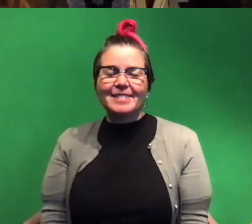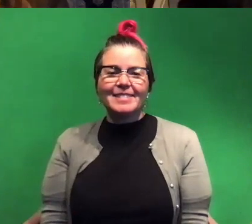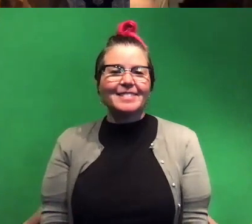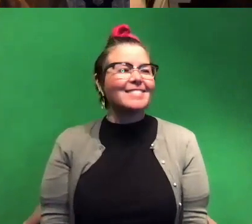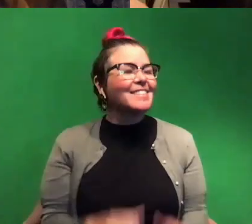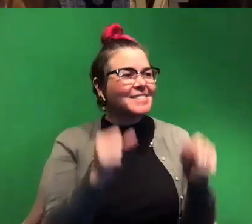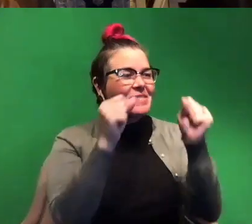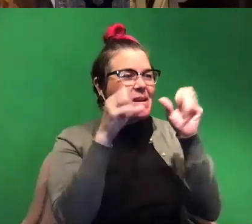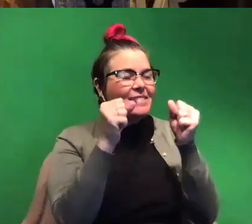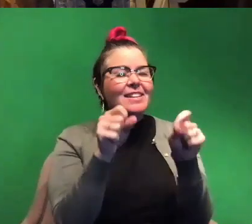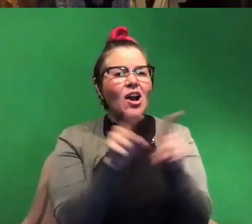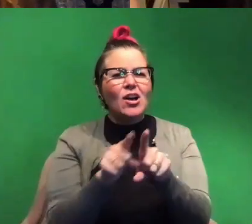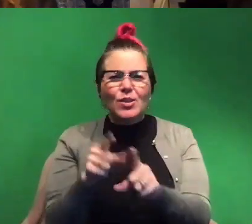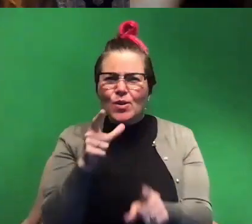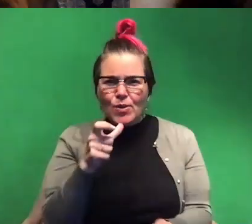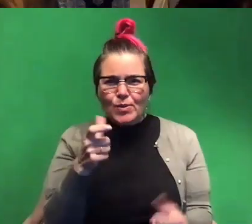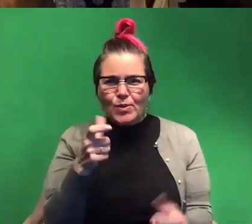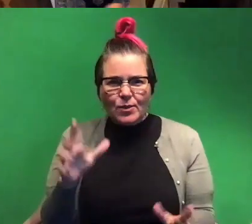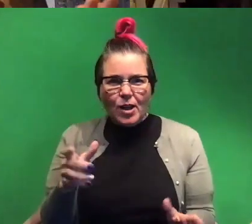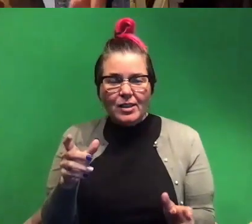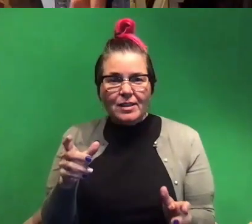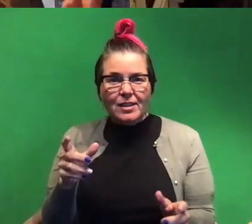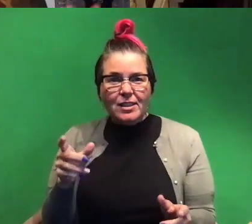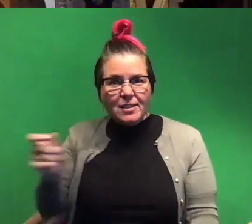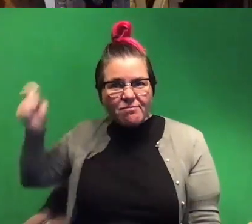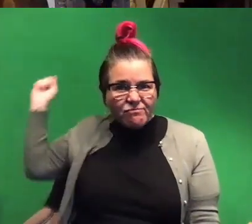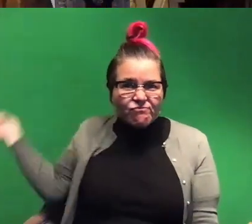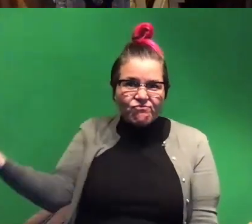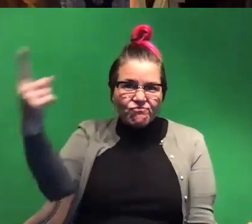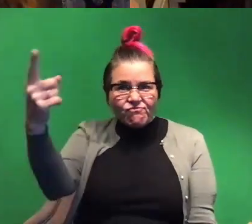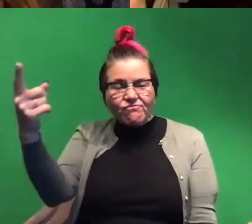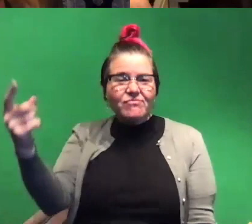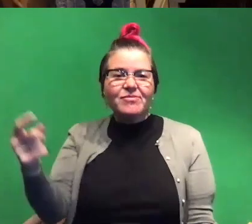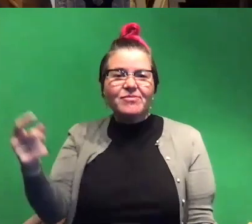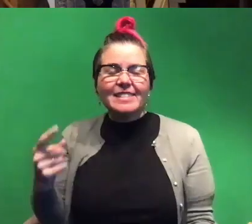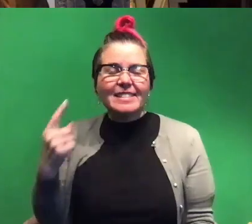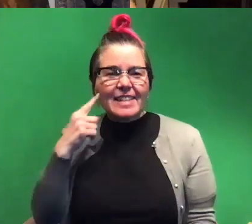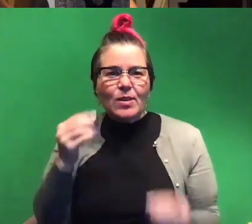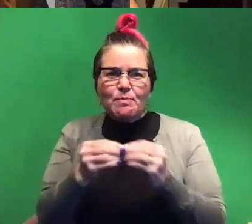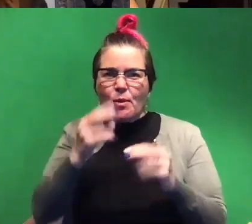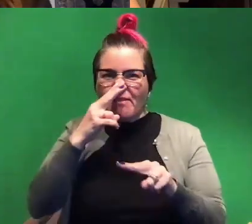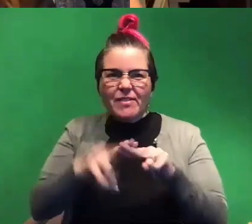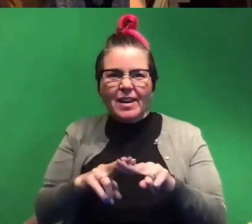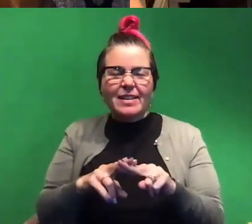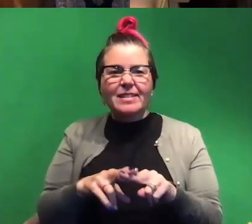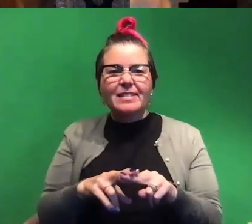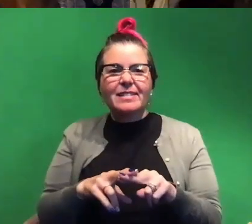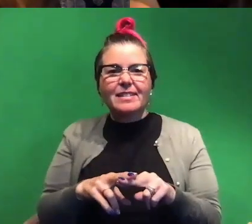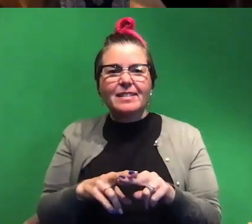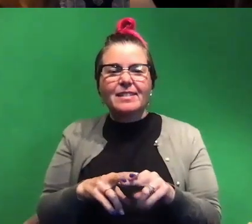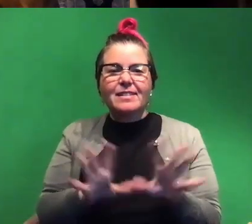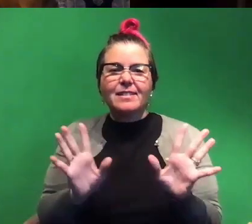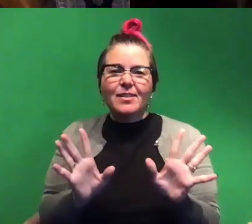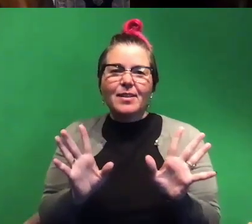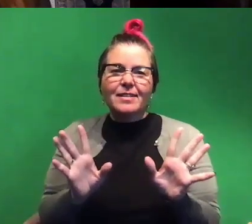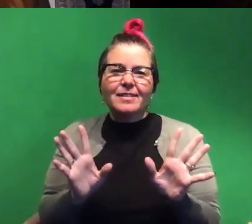amazing. Also, who doesn't want to just like whip a satellite? That sounds more fun. Okay,